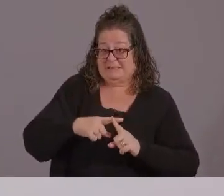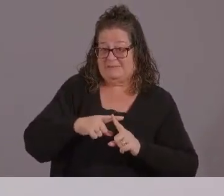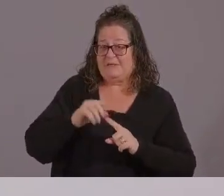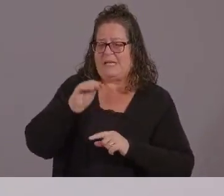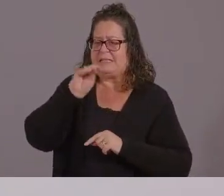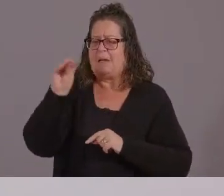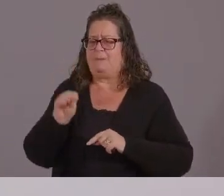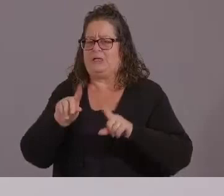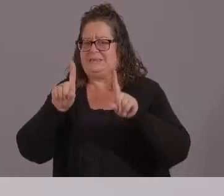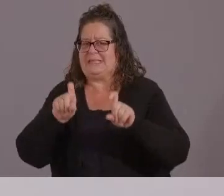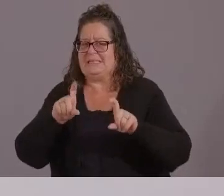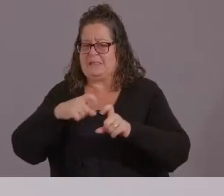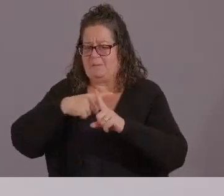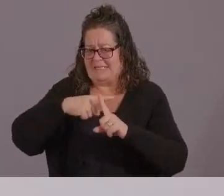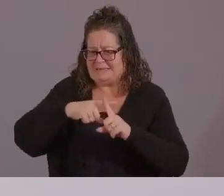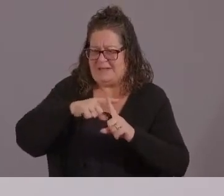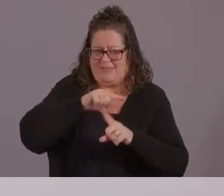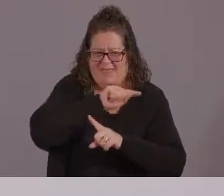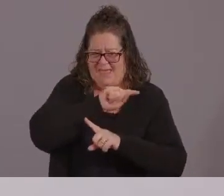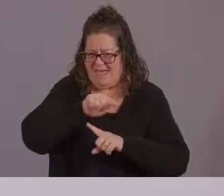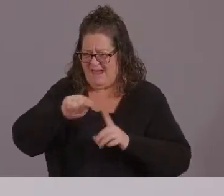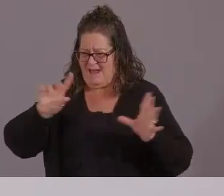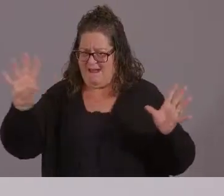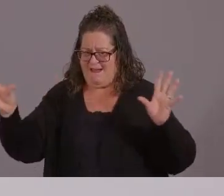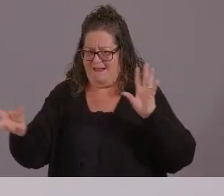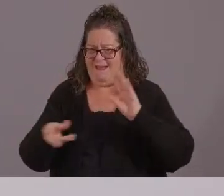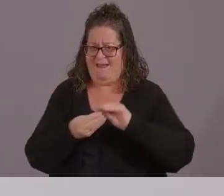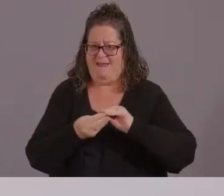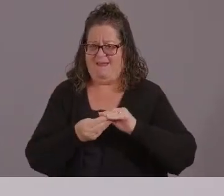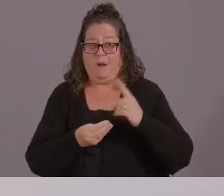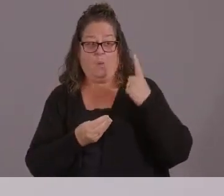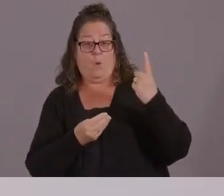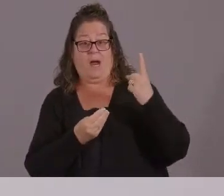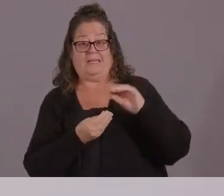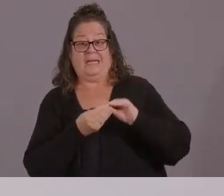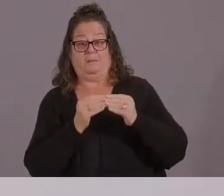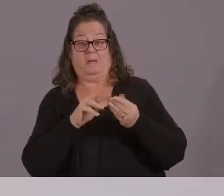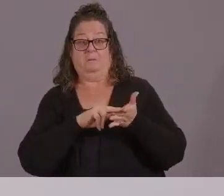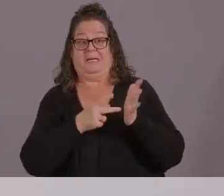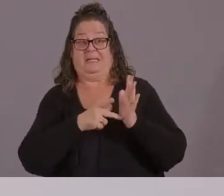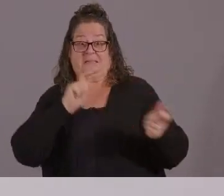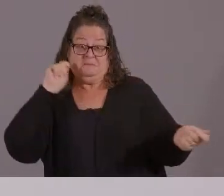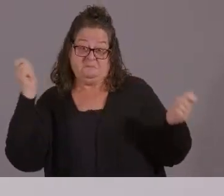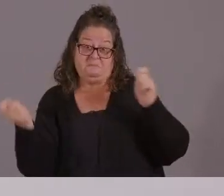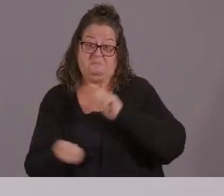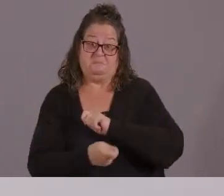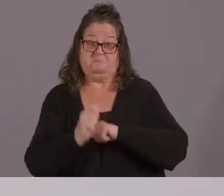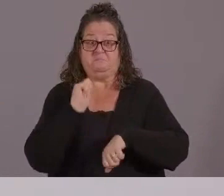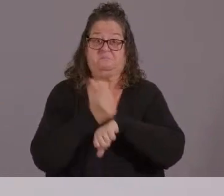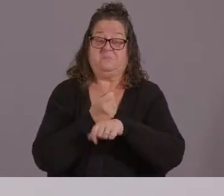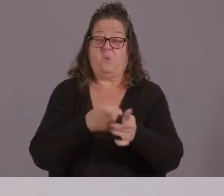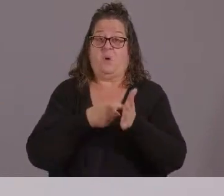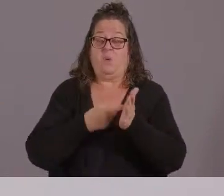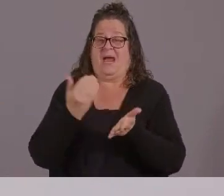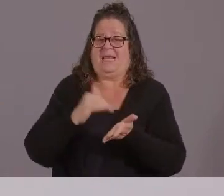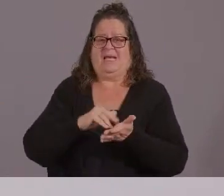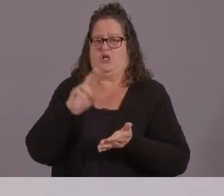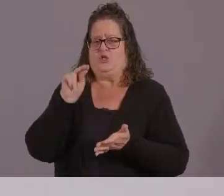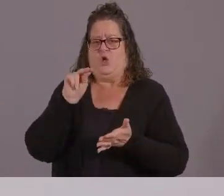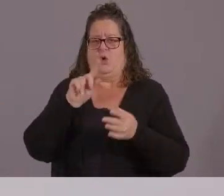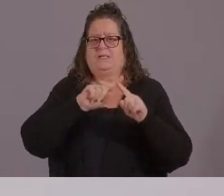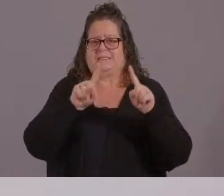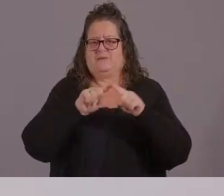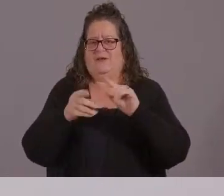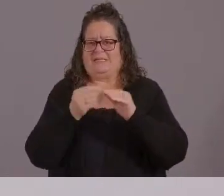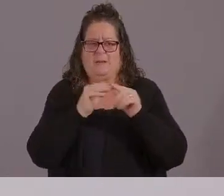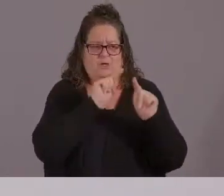us to reverse and make things requirements again. Okay, and really quickly, are all the appointments